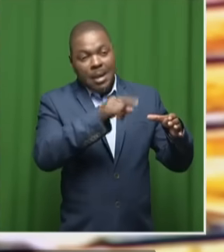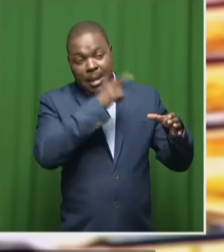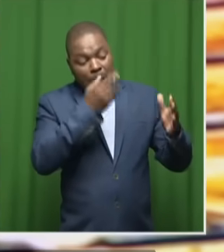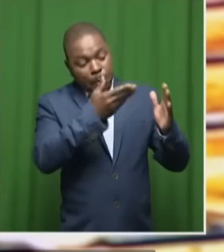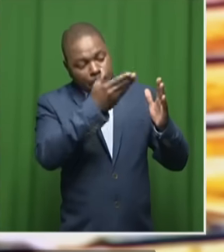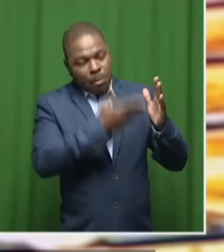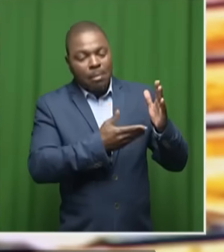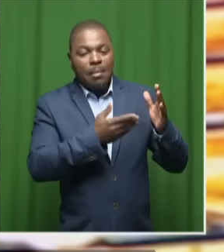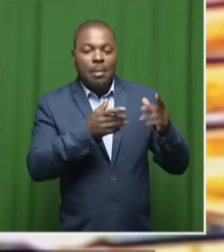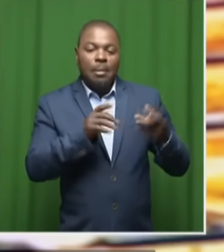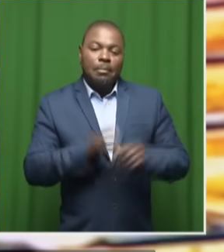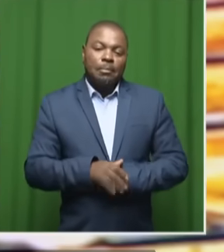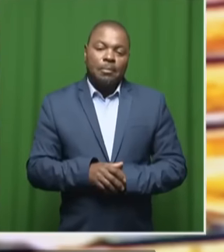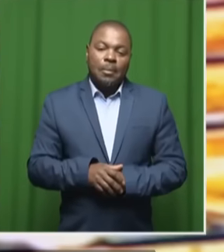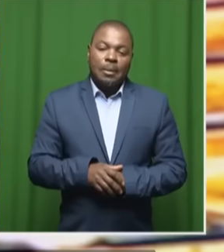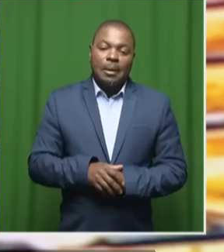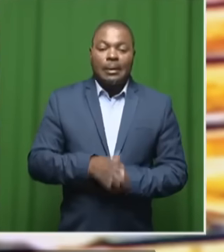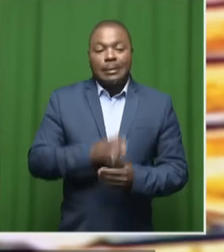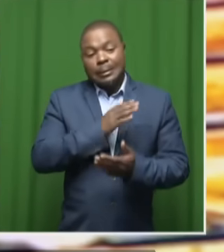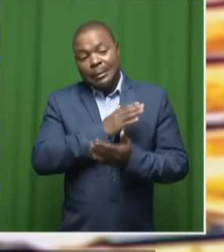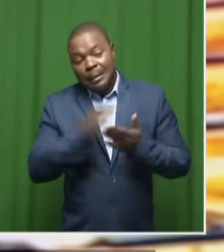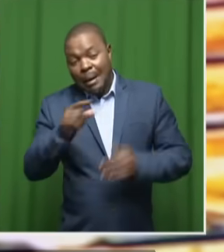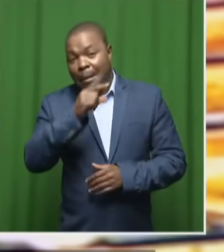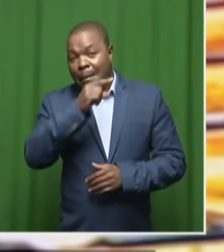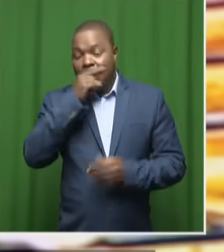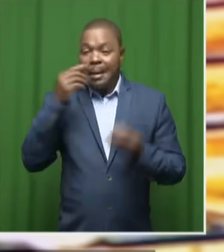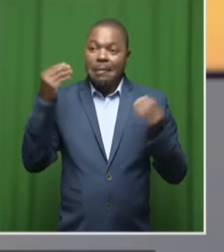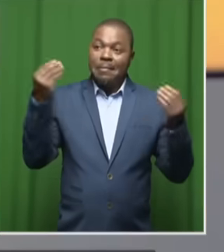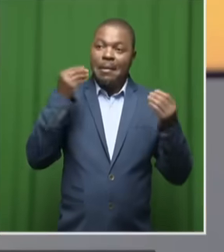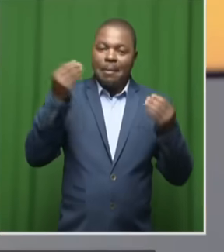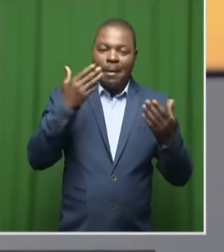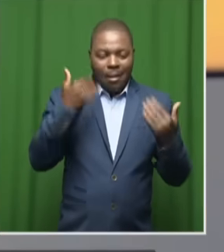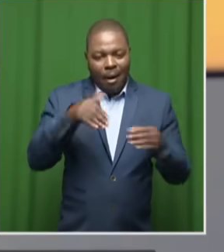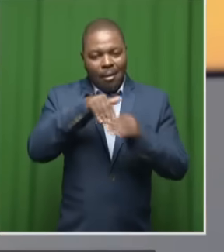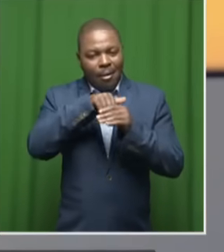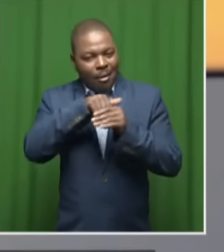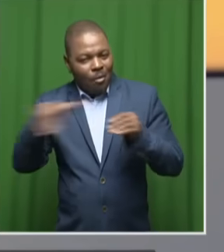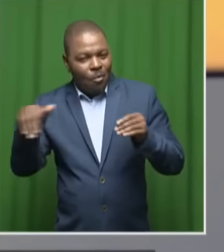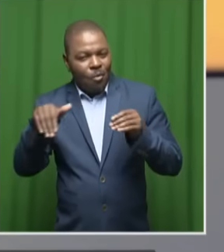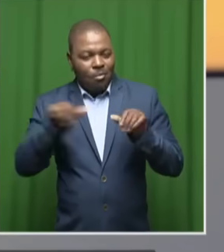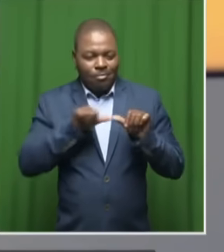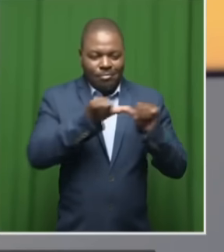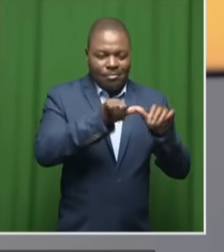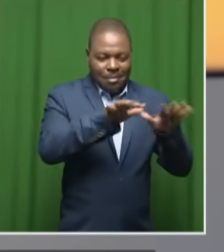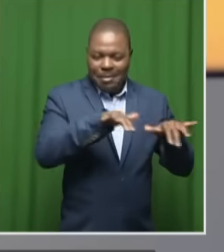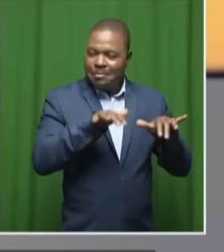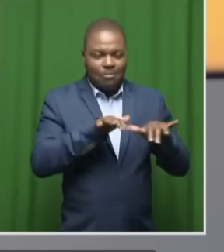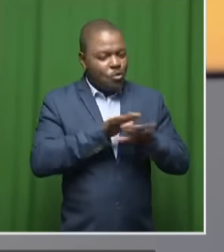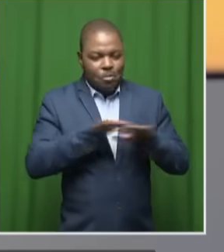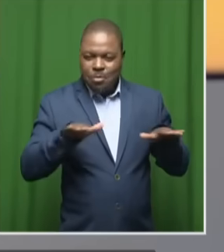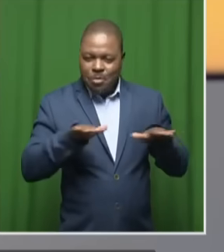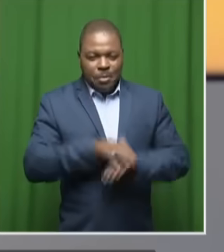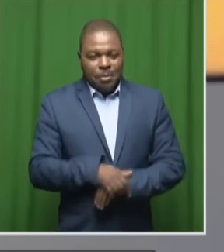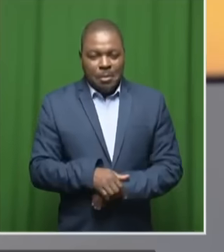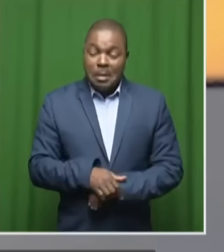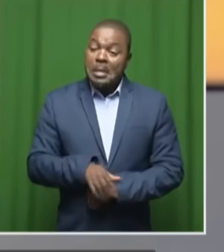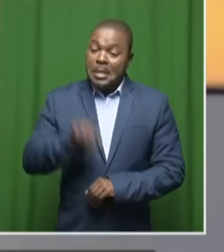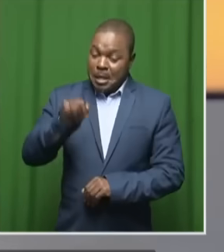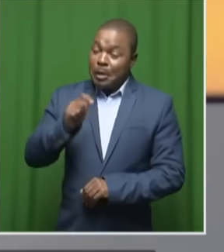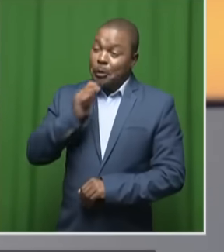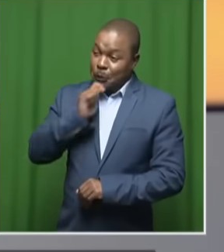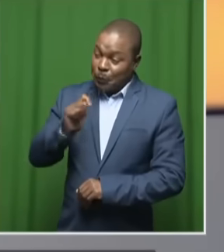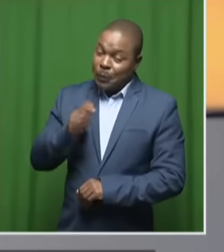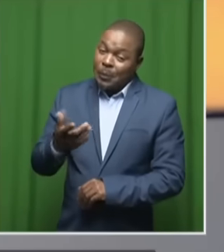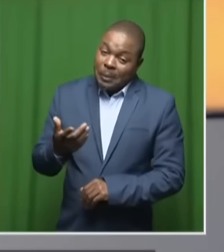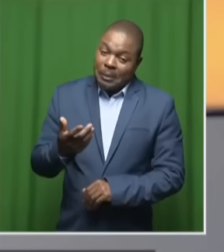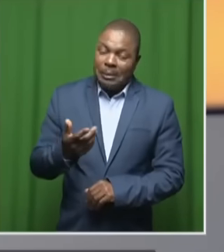got also notable names that didn't make it to Parliament. And that are going out, yes, because that's the reality, is they've lost all